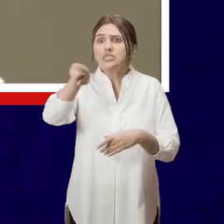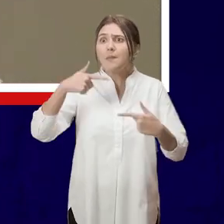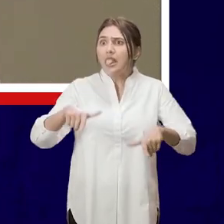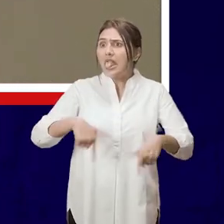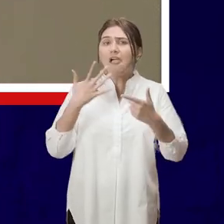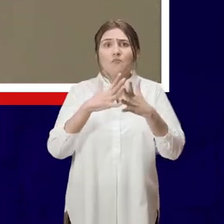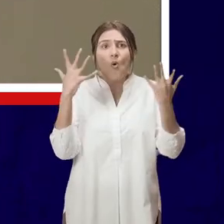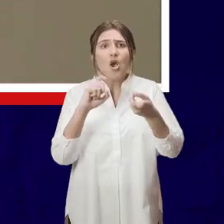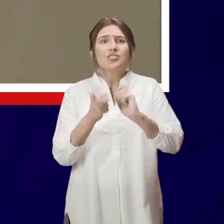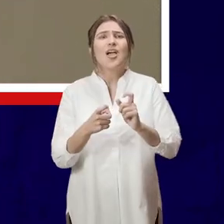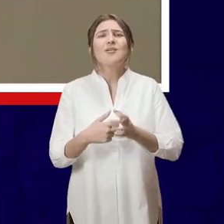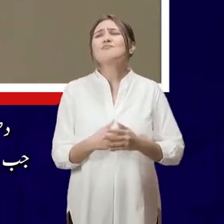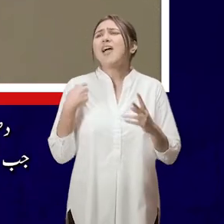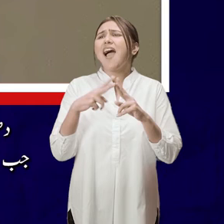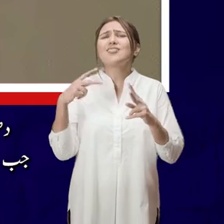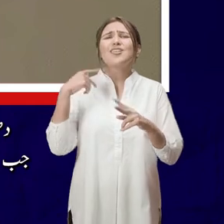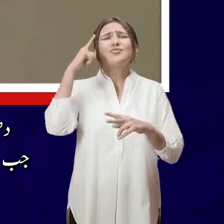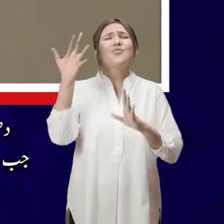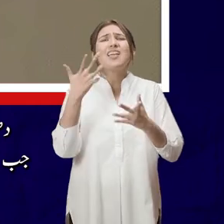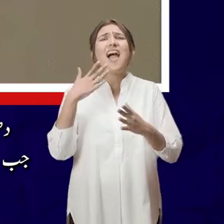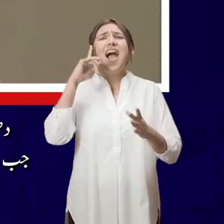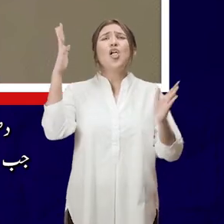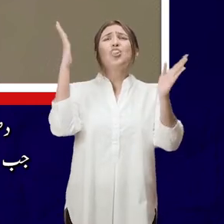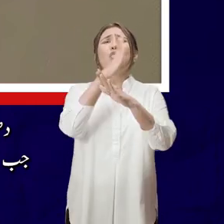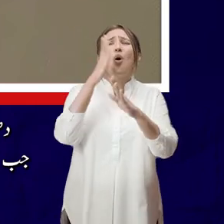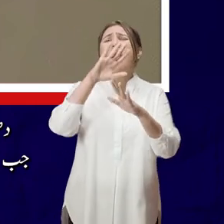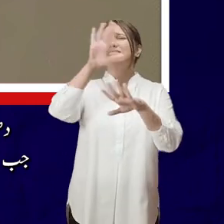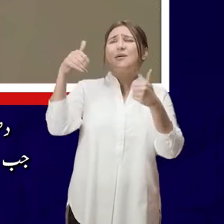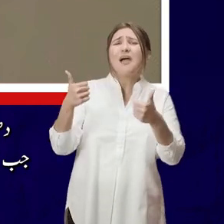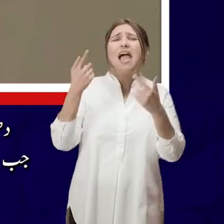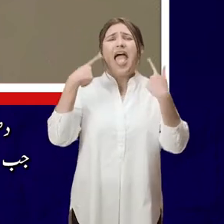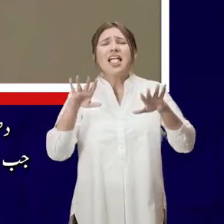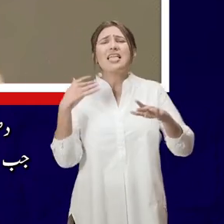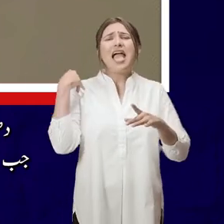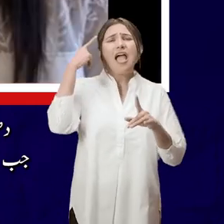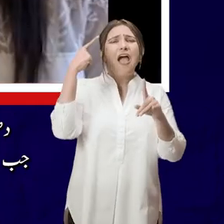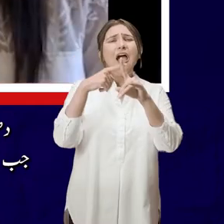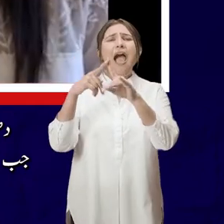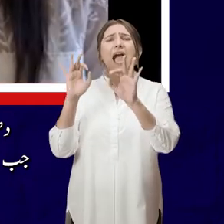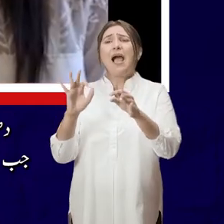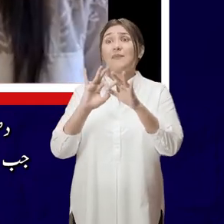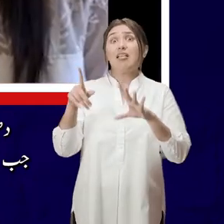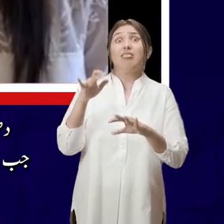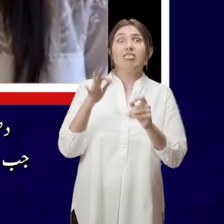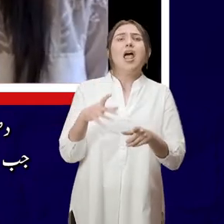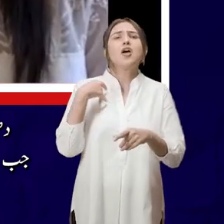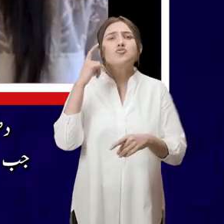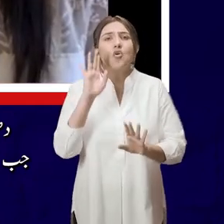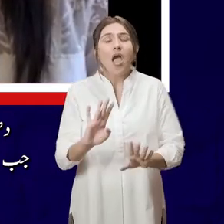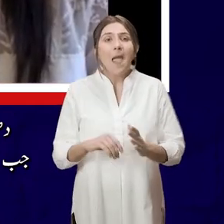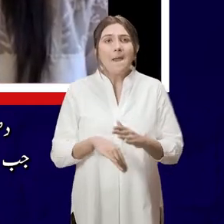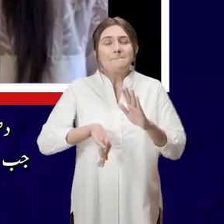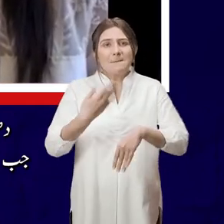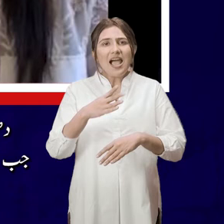was thinking of, you know, less fuel and smokeless and health issues and a fire hazard. And, you know, as soon as they